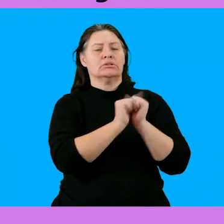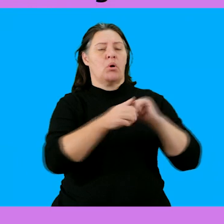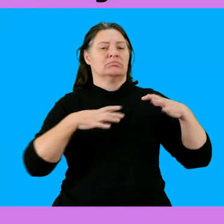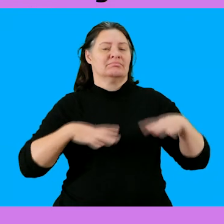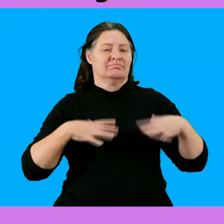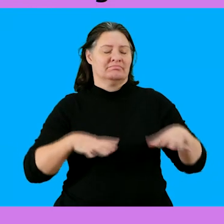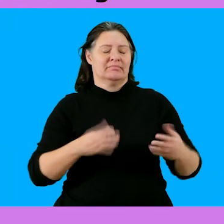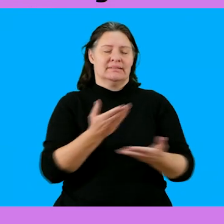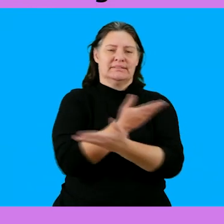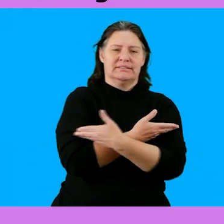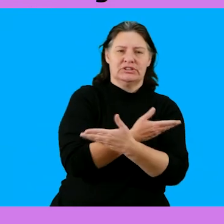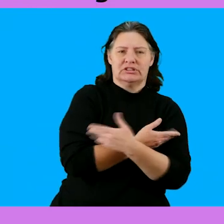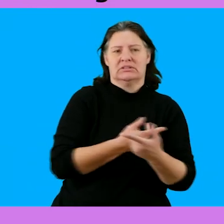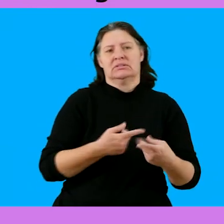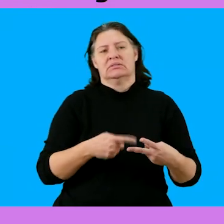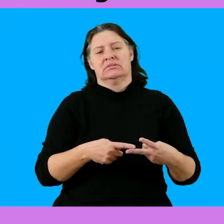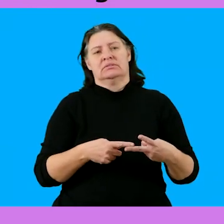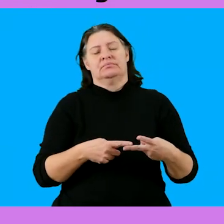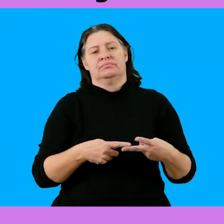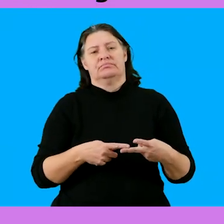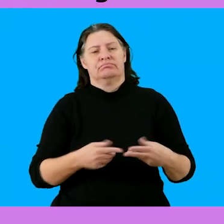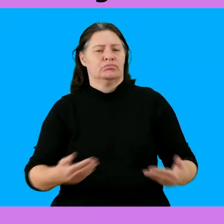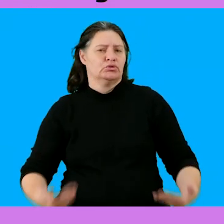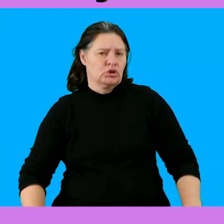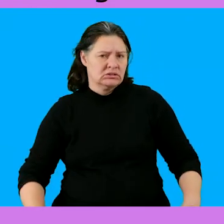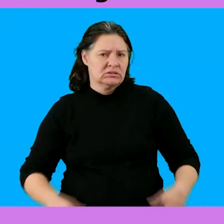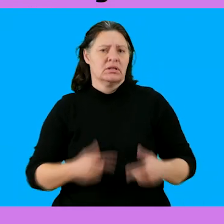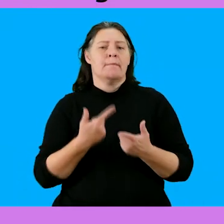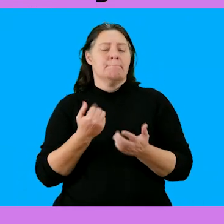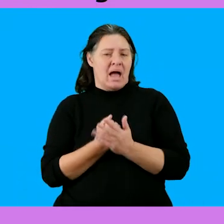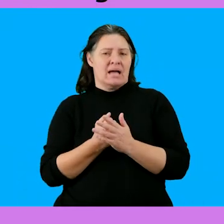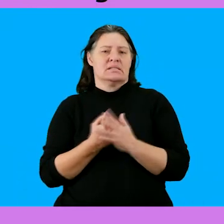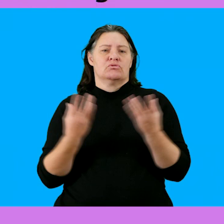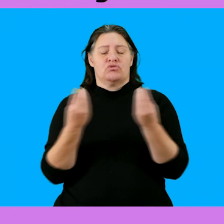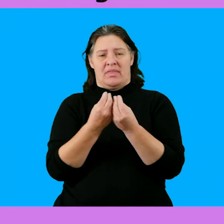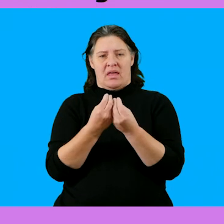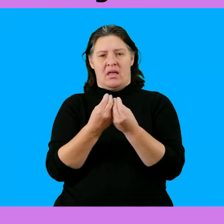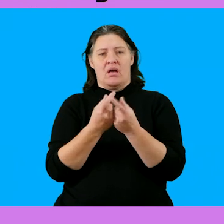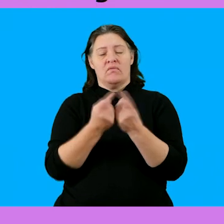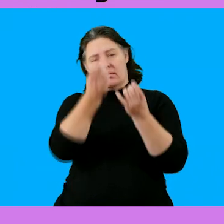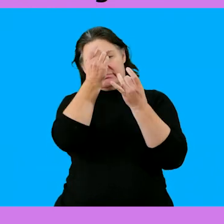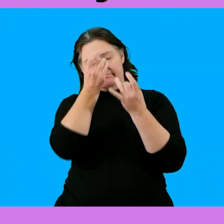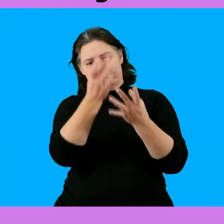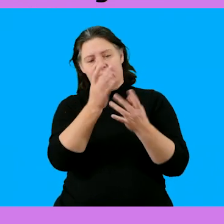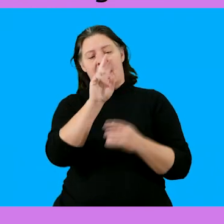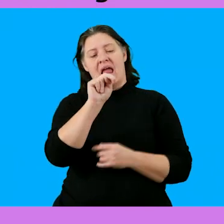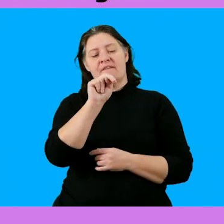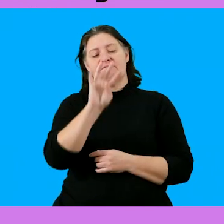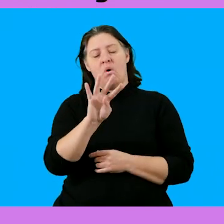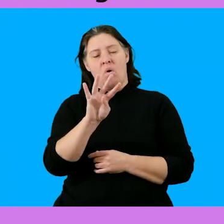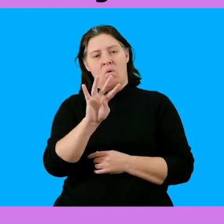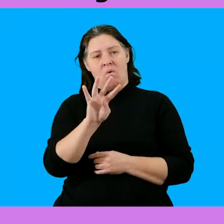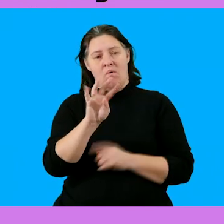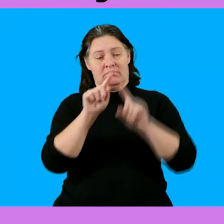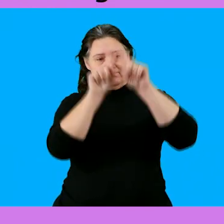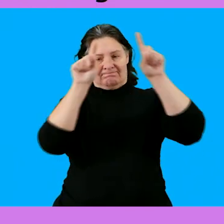of sportswear, a t-shirt and shorts, as you can see, right, must be placed together on an A4 page